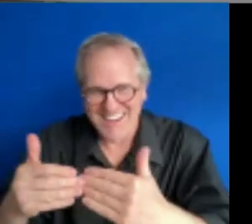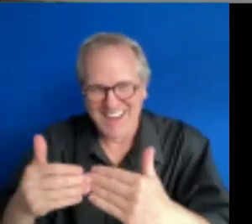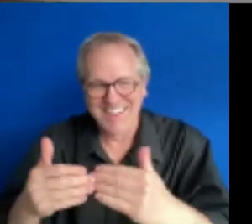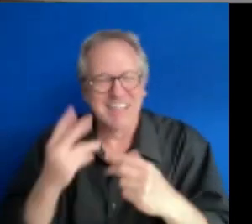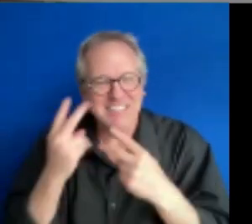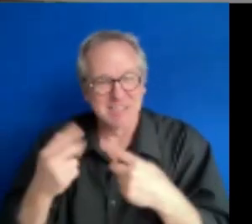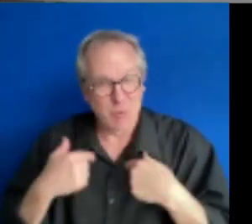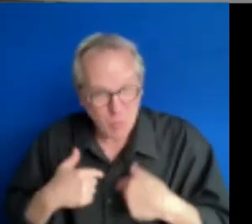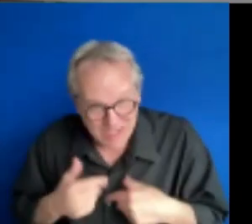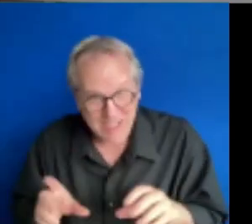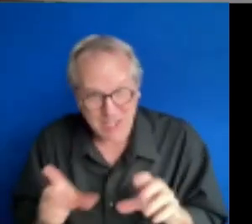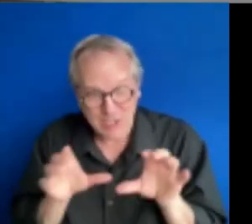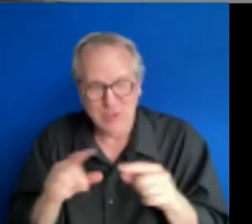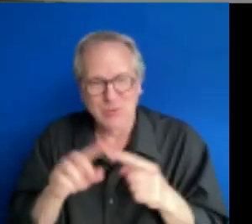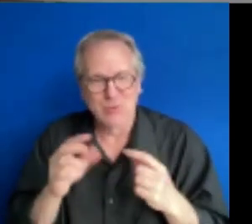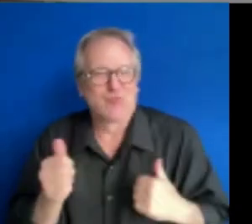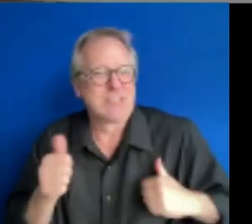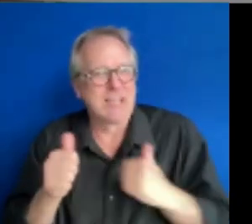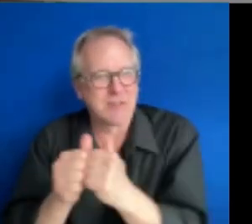were.